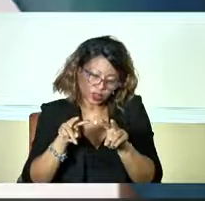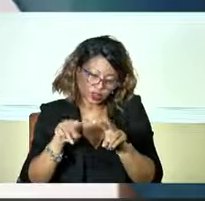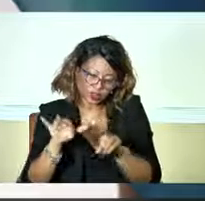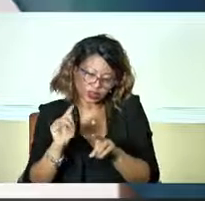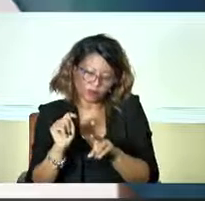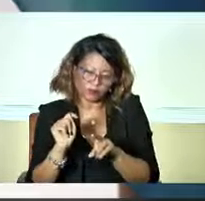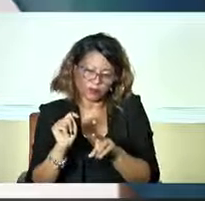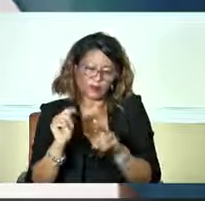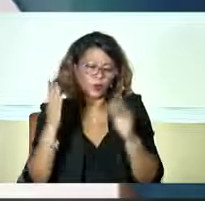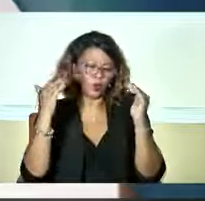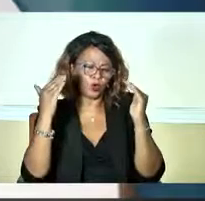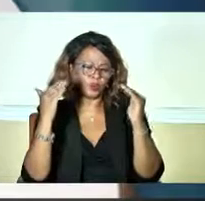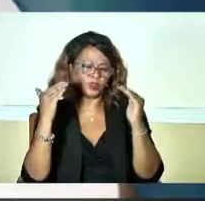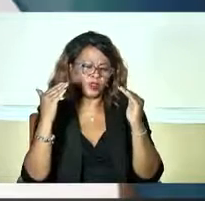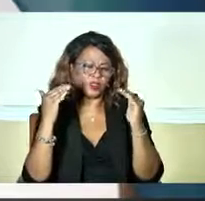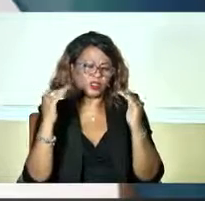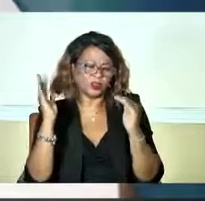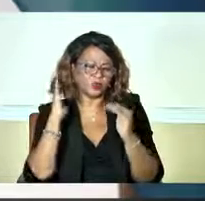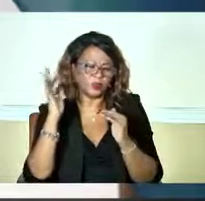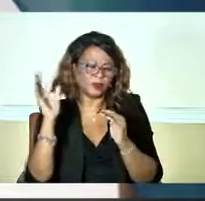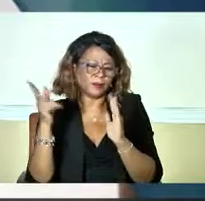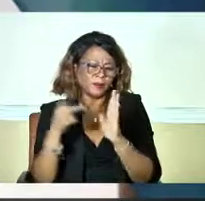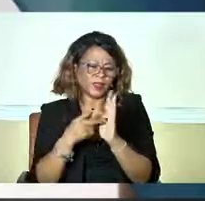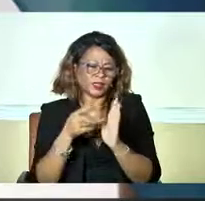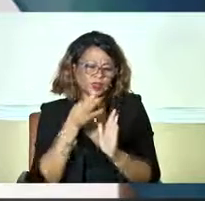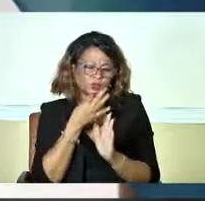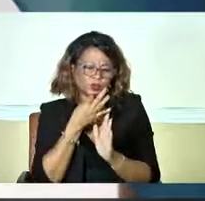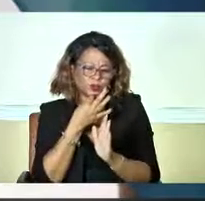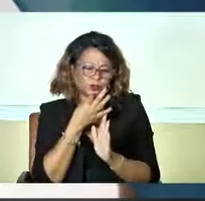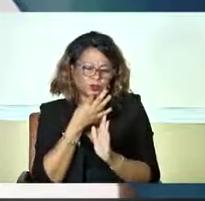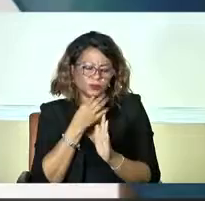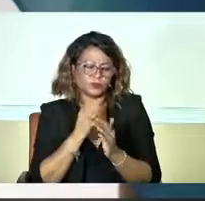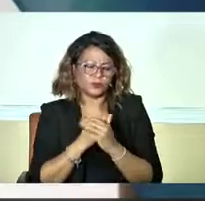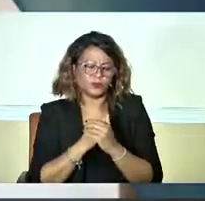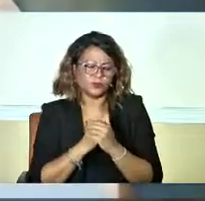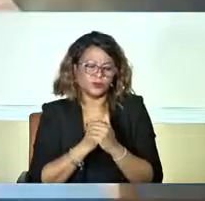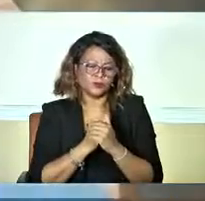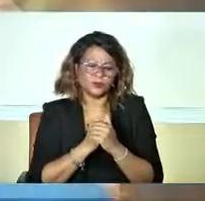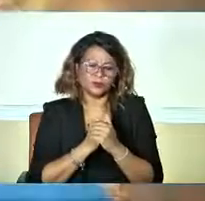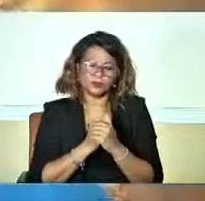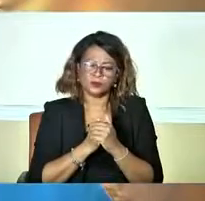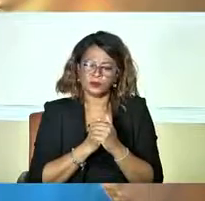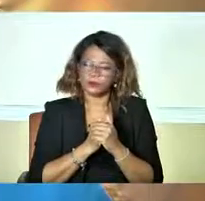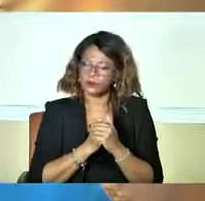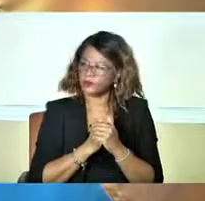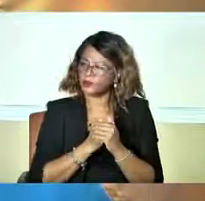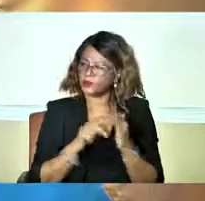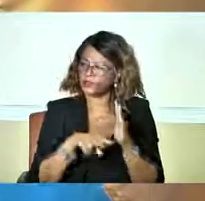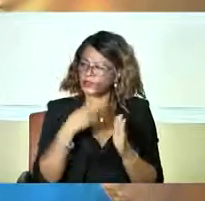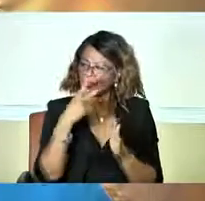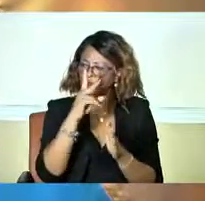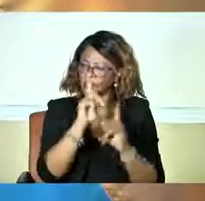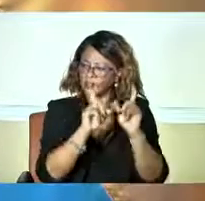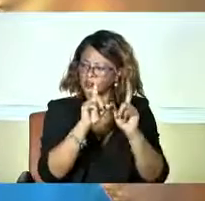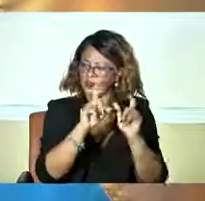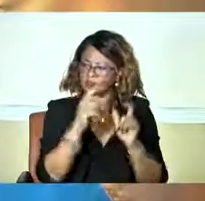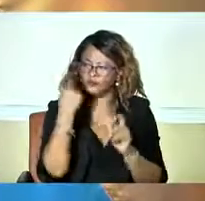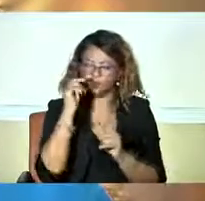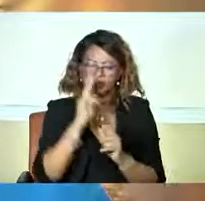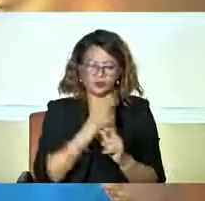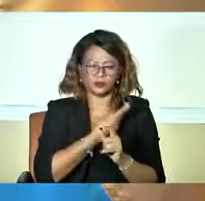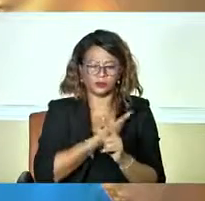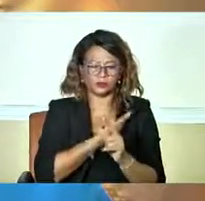and hopeful that they will be able to come back shortly. Thank you. Thank you, Minister. Mrs. Bain, do you have a second question for